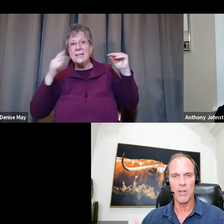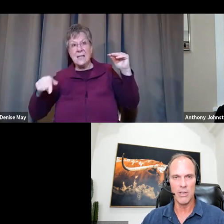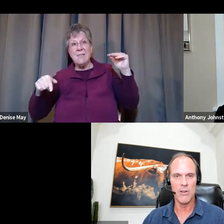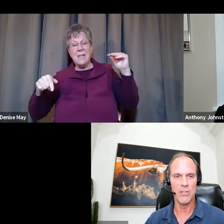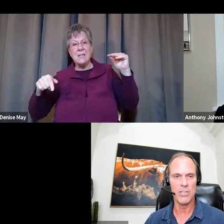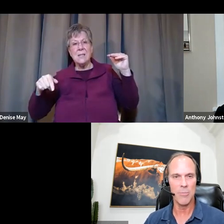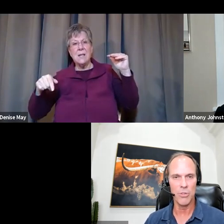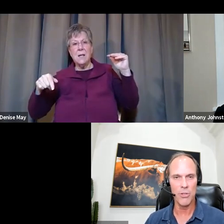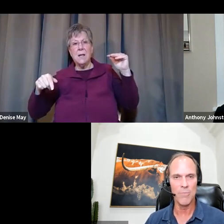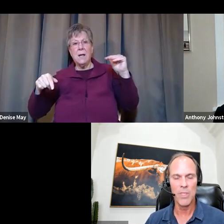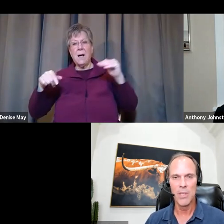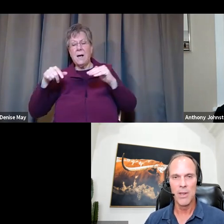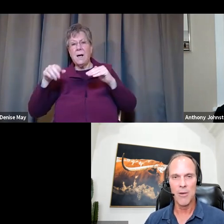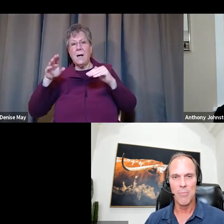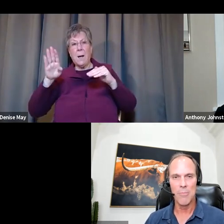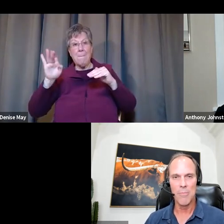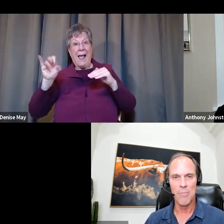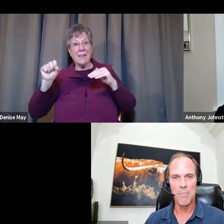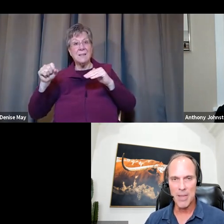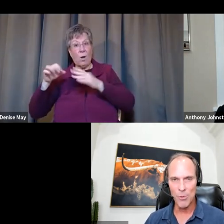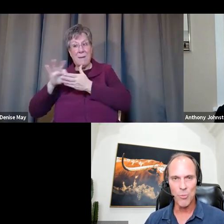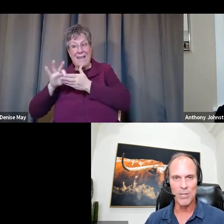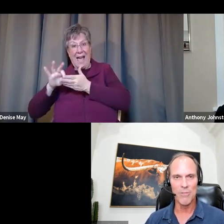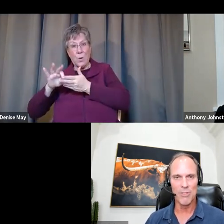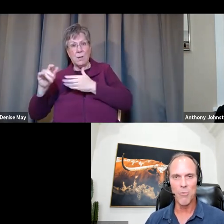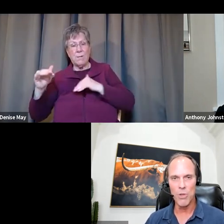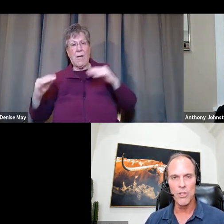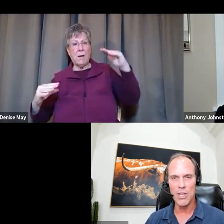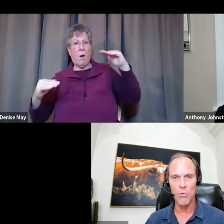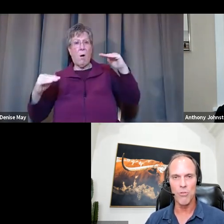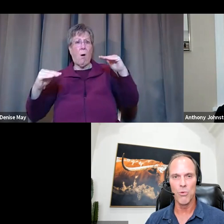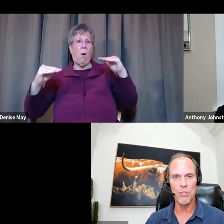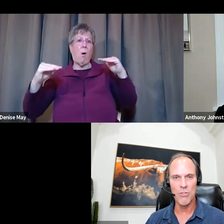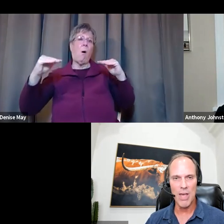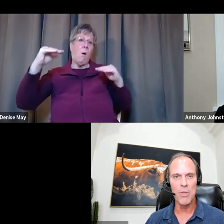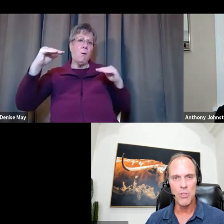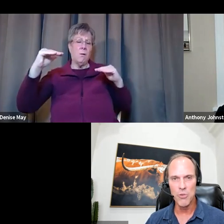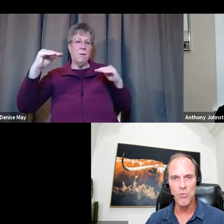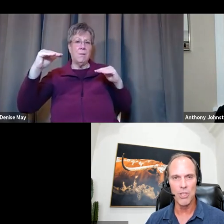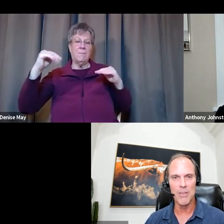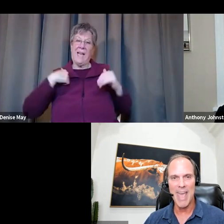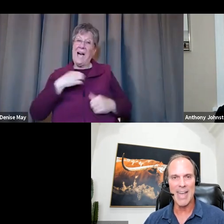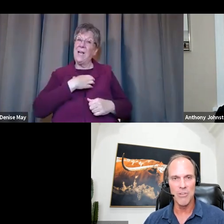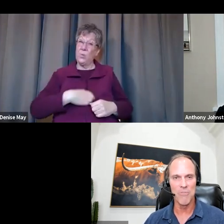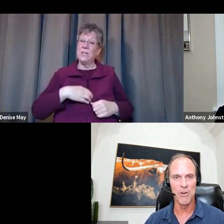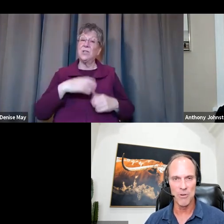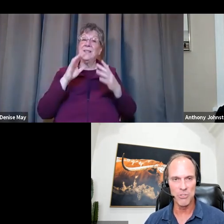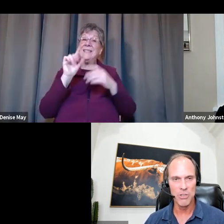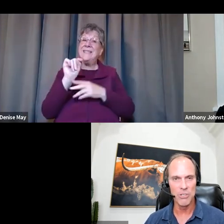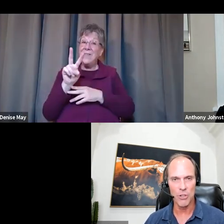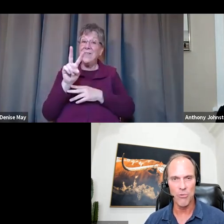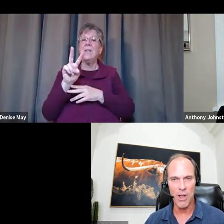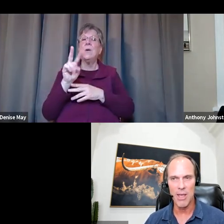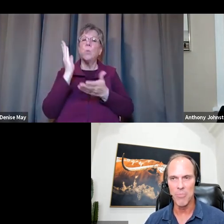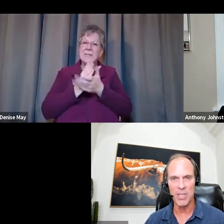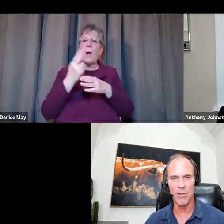and counted are entered into tabulation. Now, my perspective is I wish the networks would stop using active